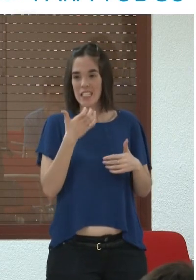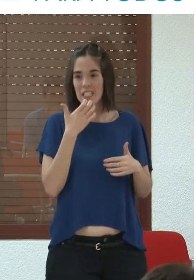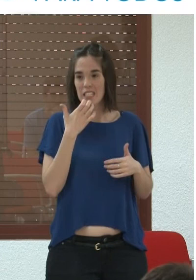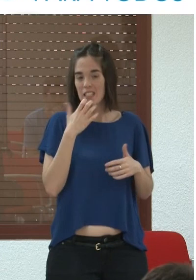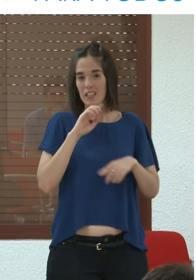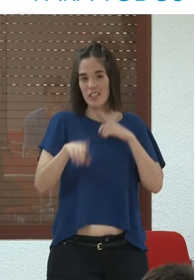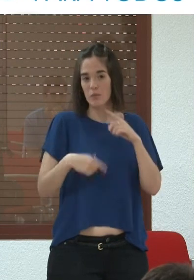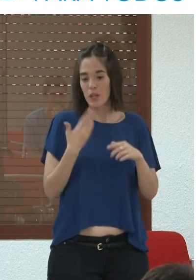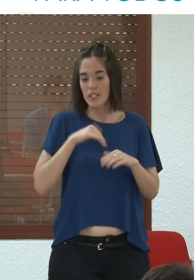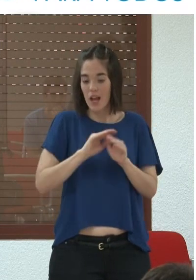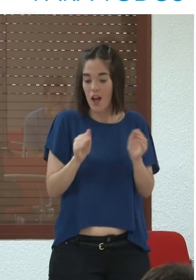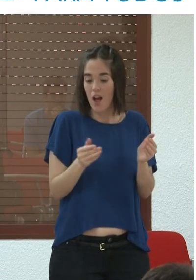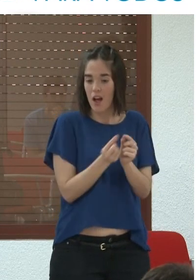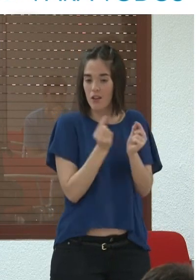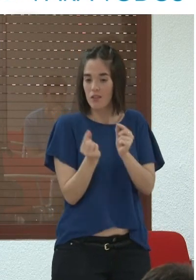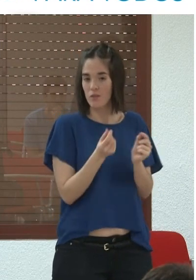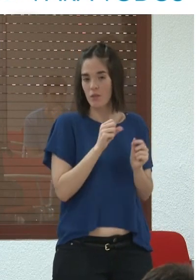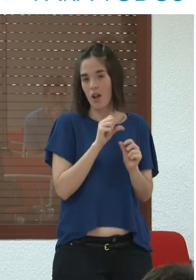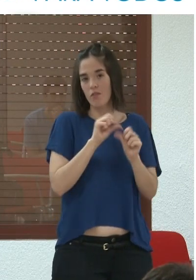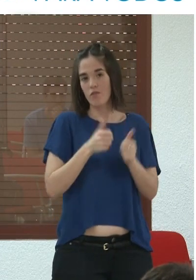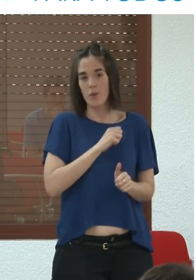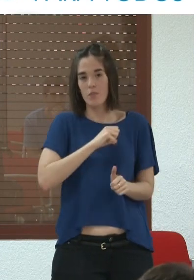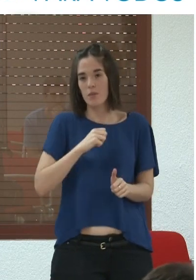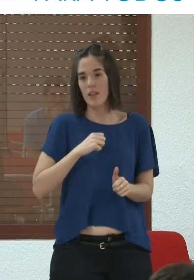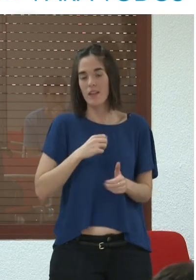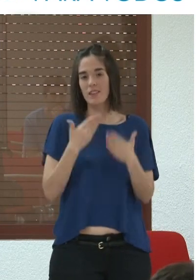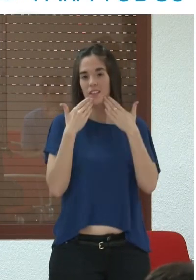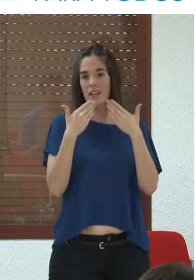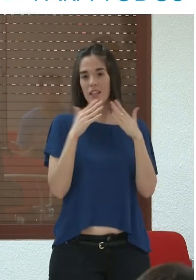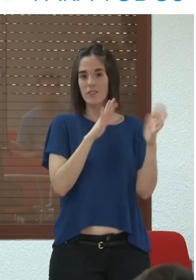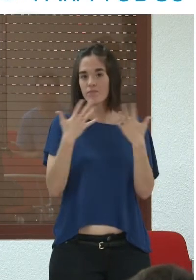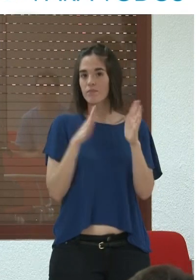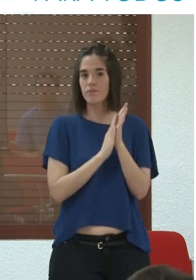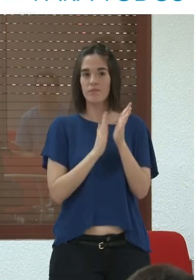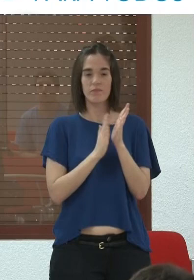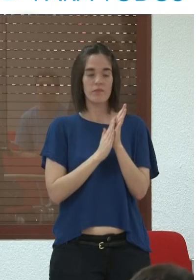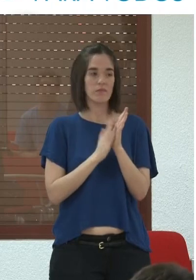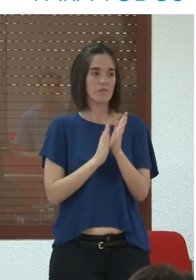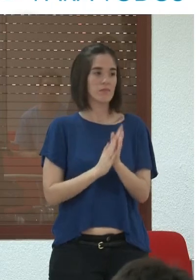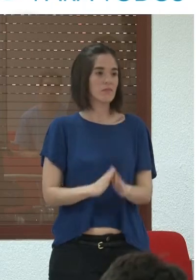something else, please go ahead and do it. Otherwise, we can meet afterwards privately. Thank you very much.